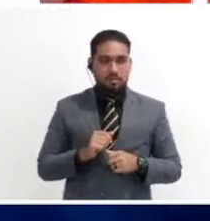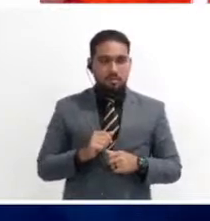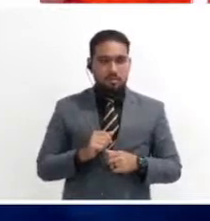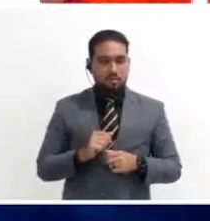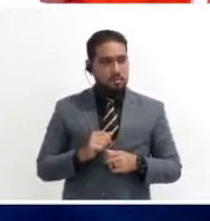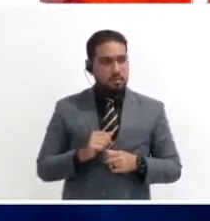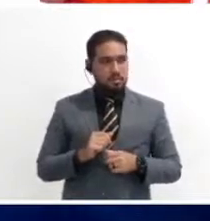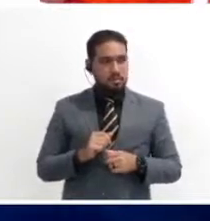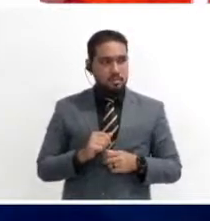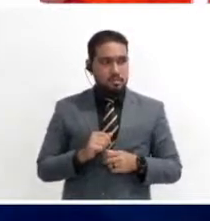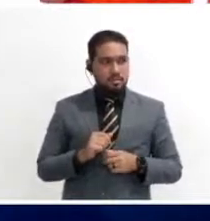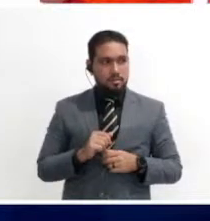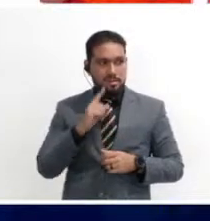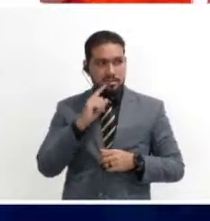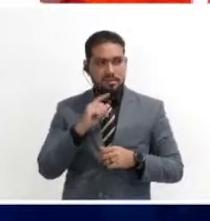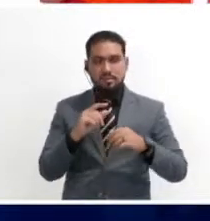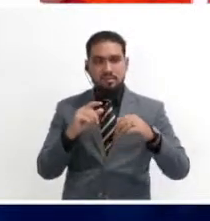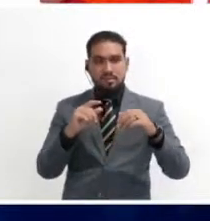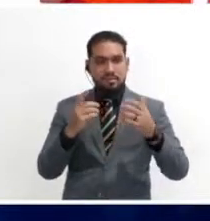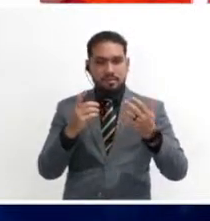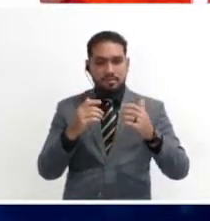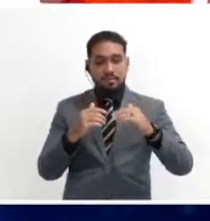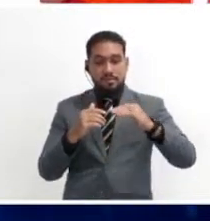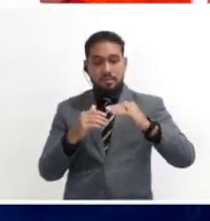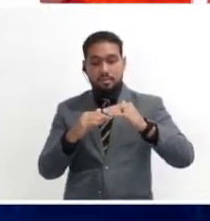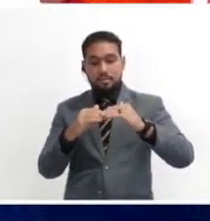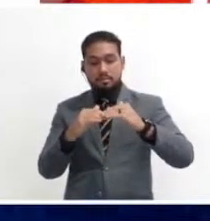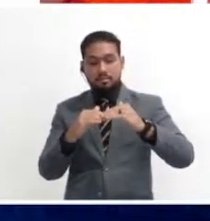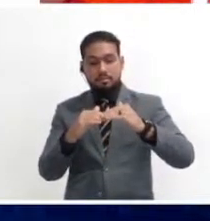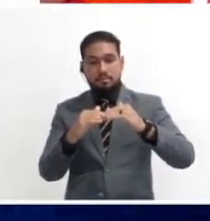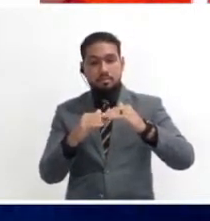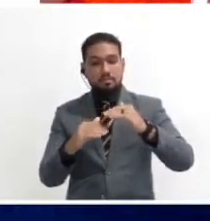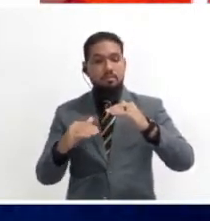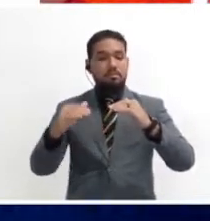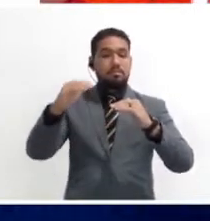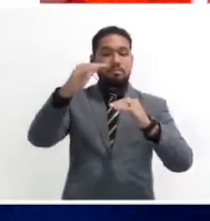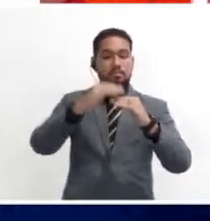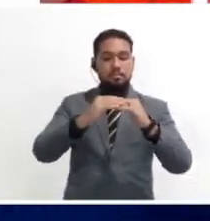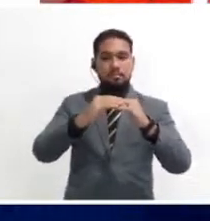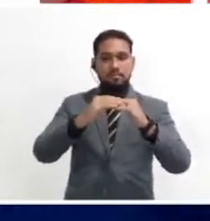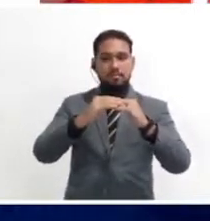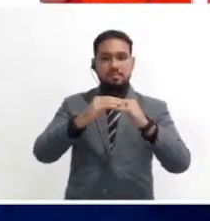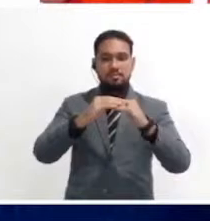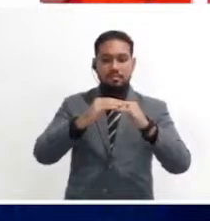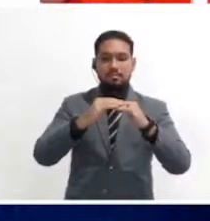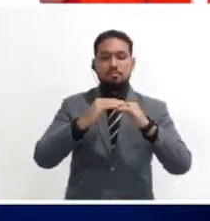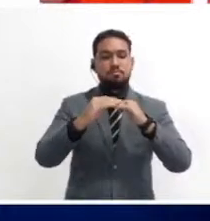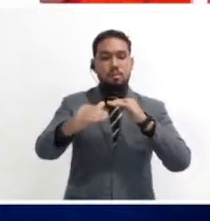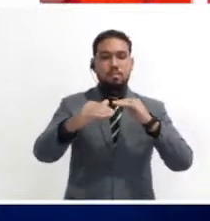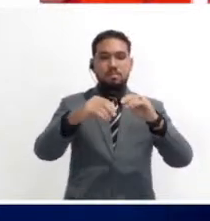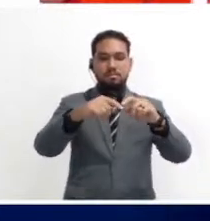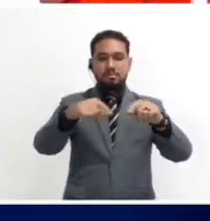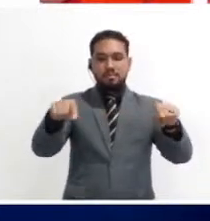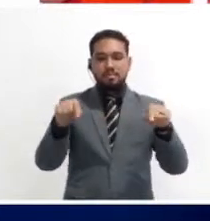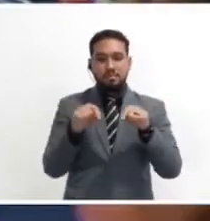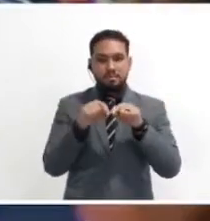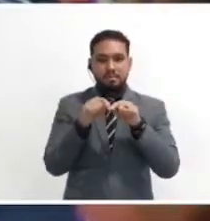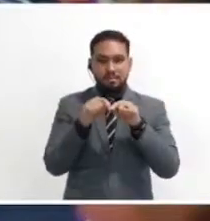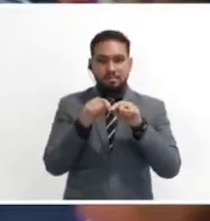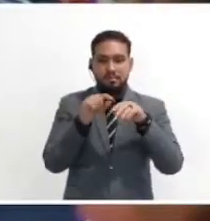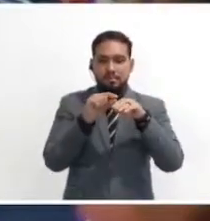create a pattern, develop it to create that open via. Then we